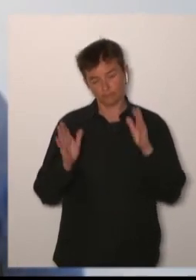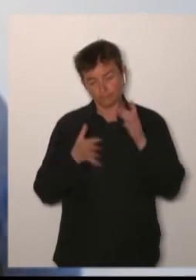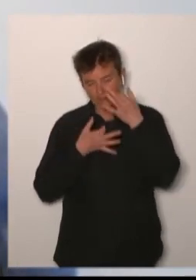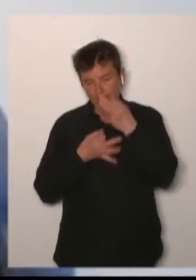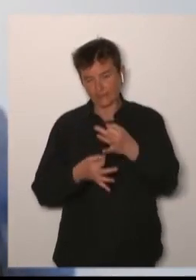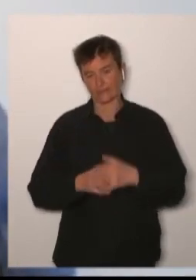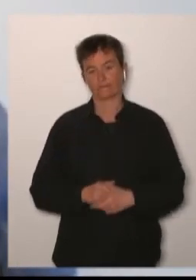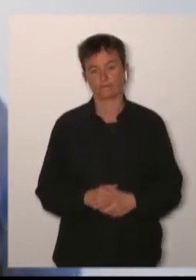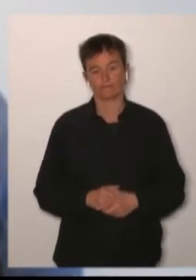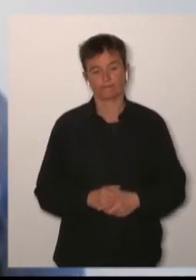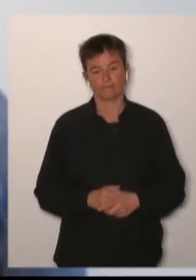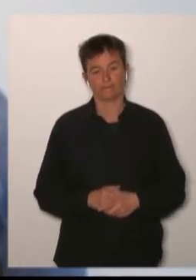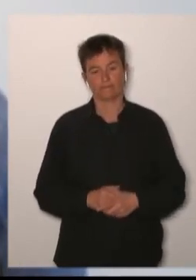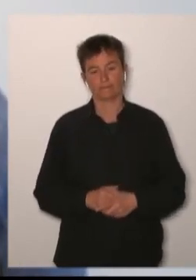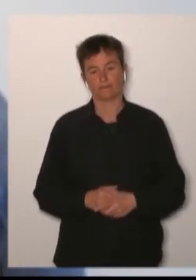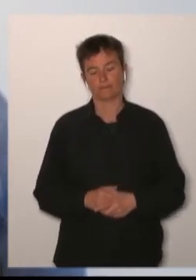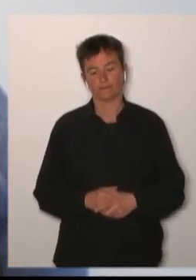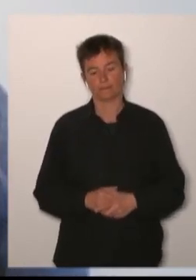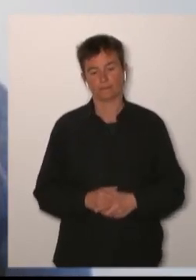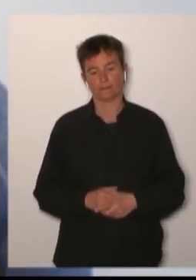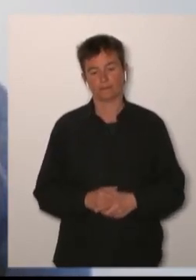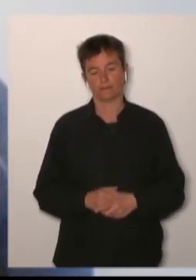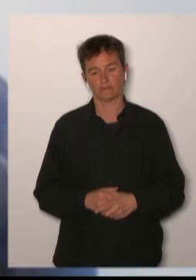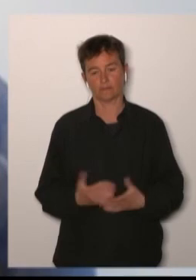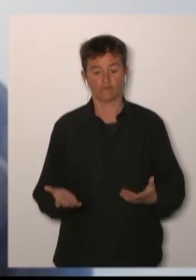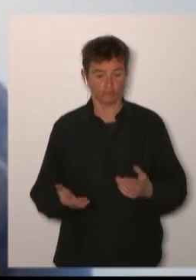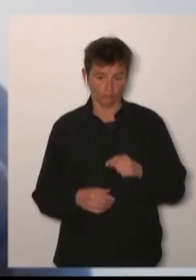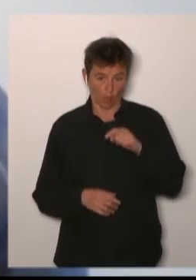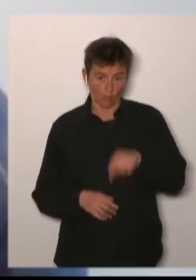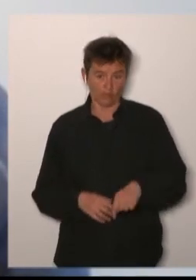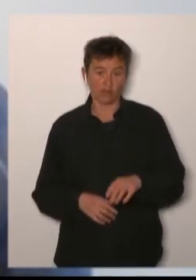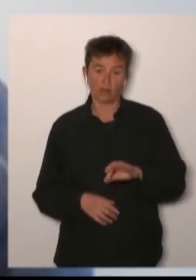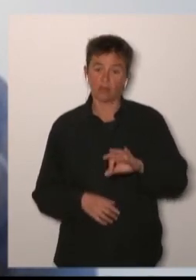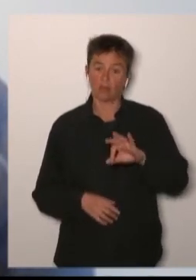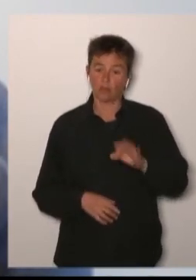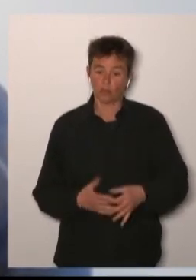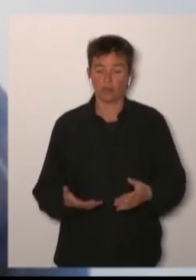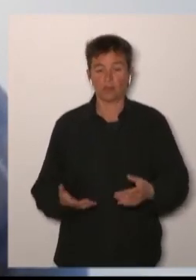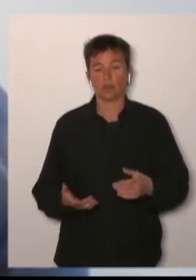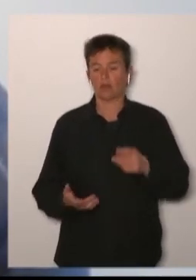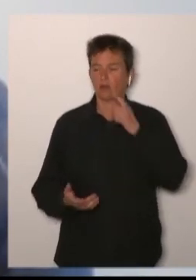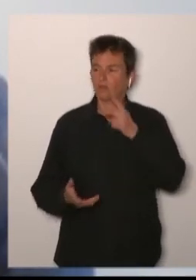There is indeed an obligation for marketing authorization holders